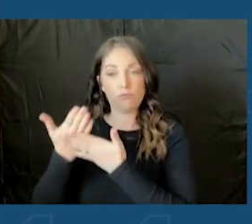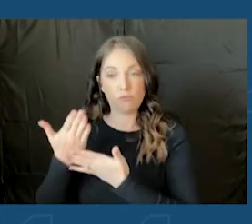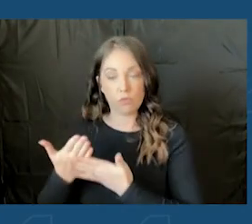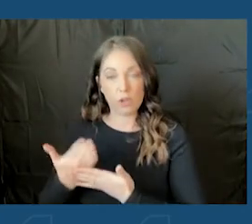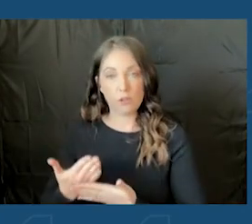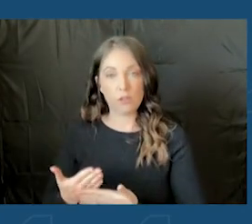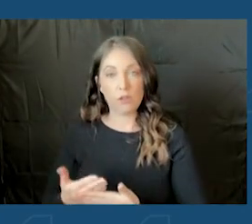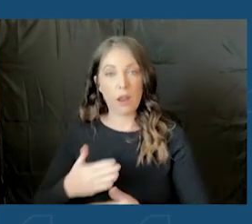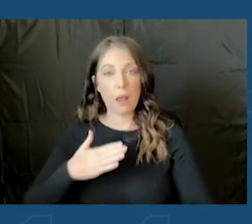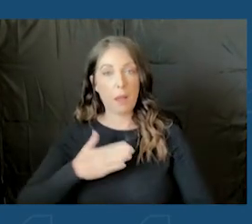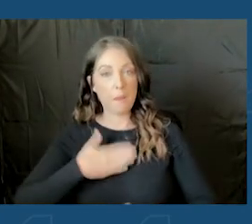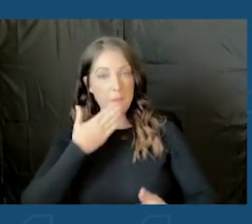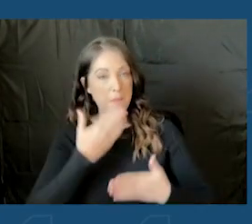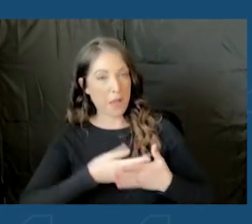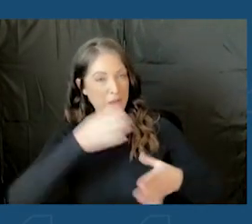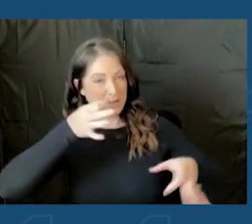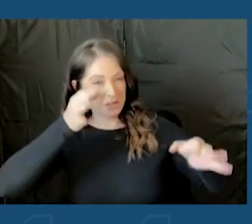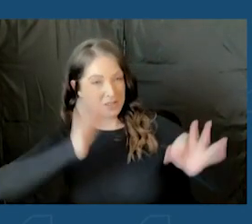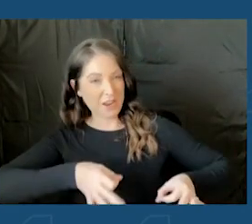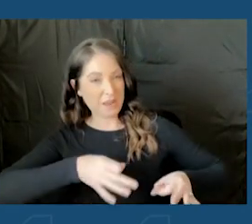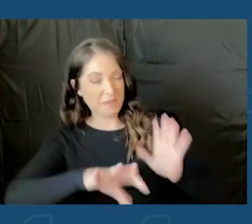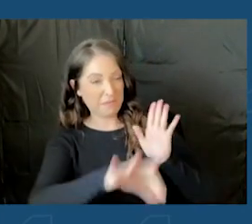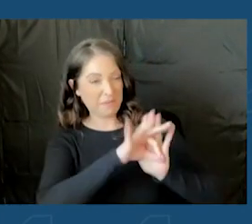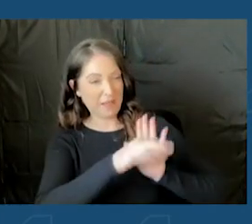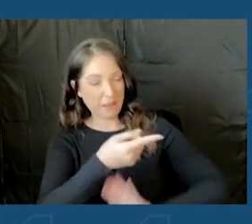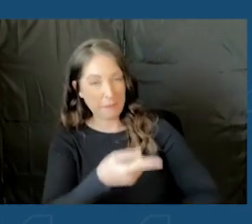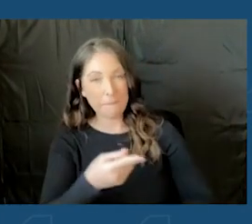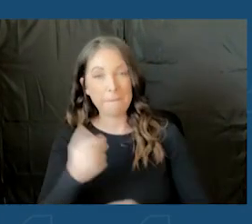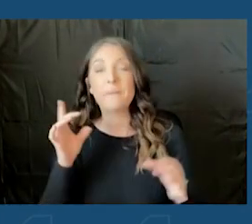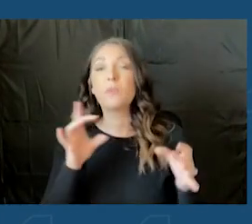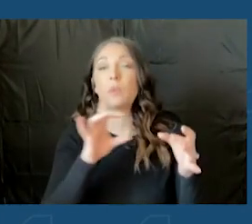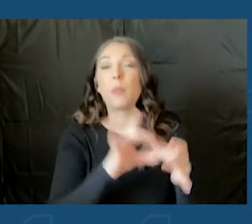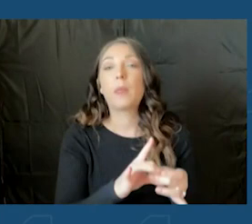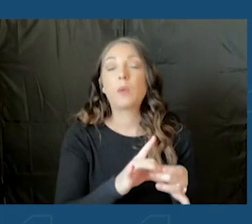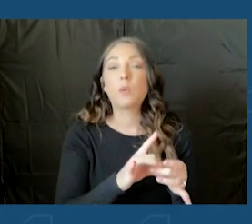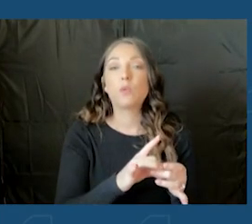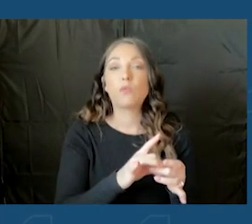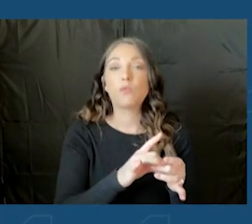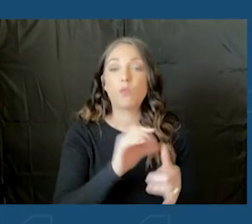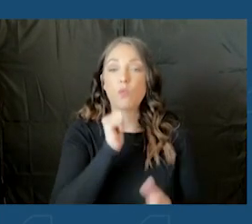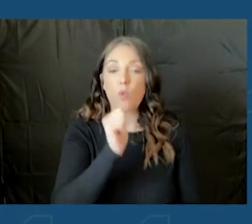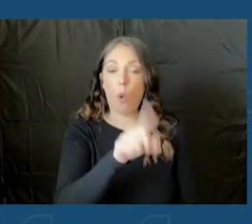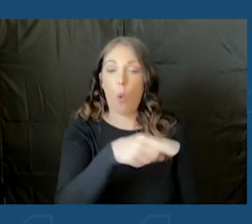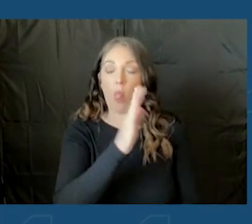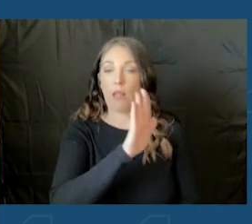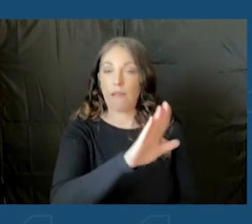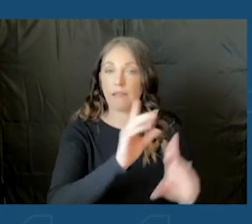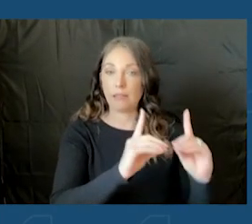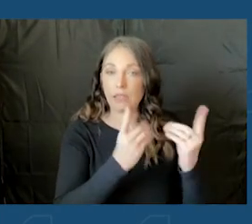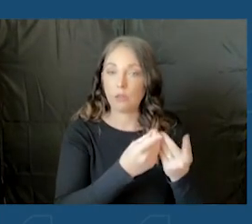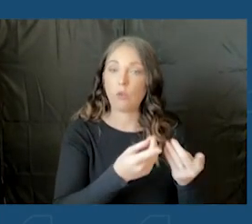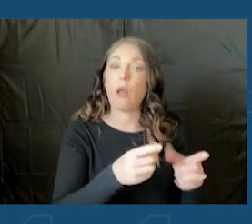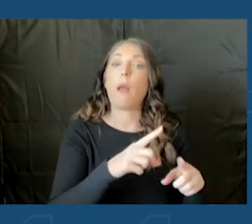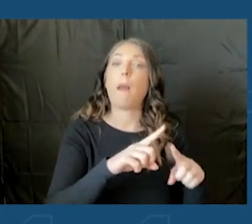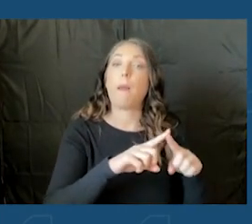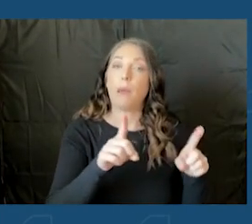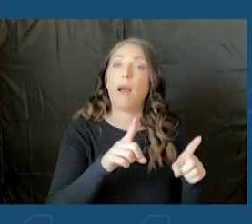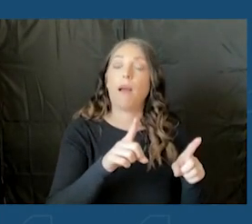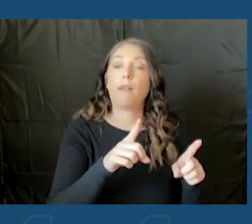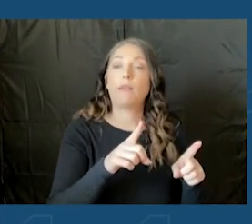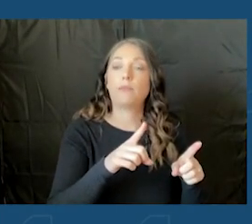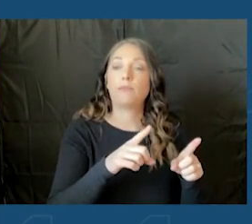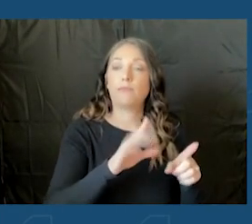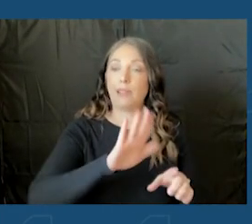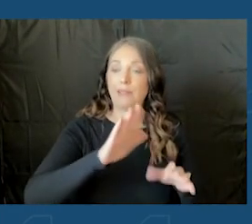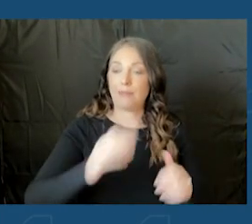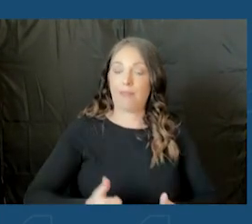good judgment in selecting him and his connection with not just his district, but the people of the state of New York and his life's experiences that he's brought